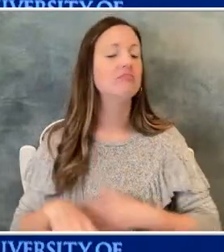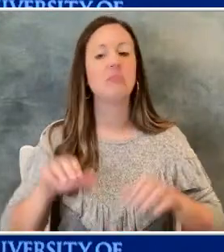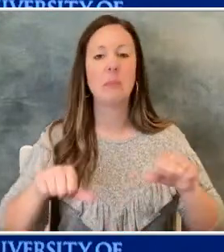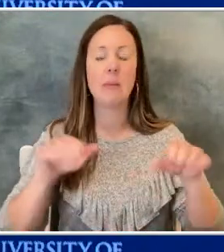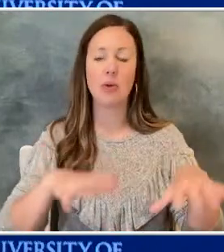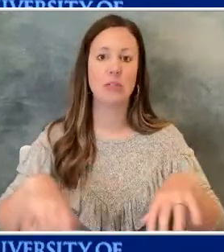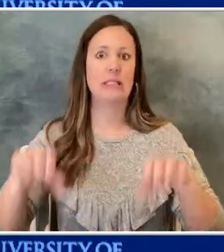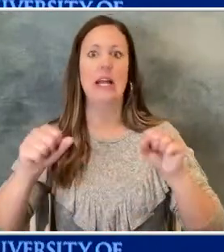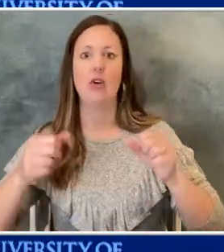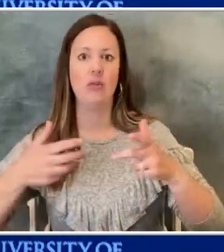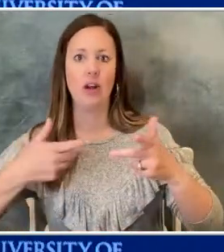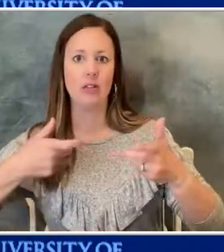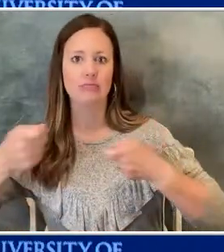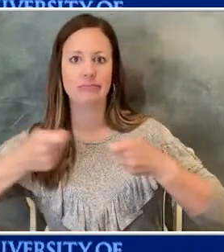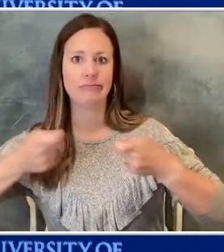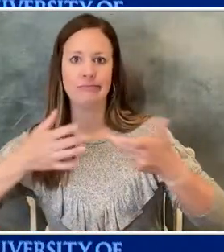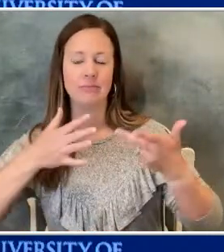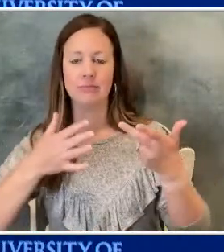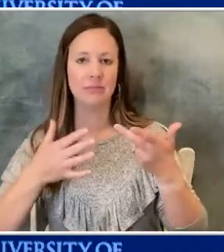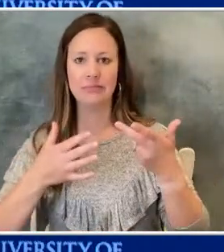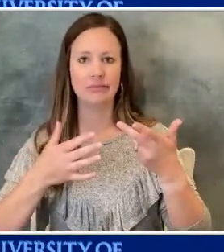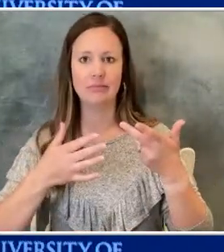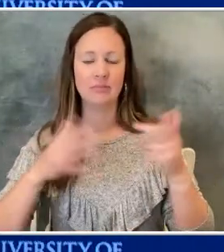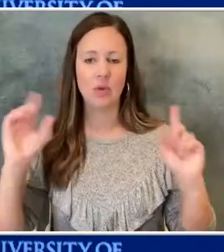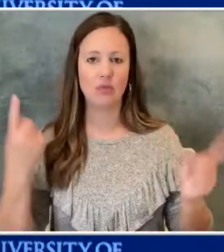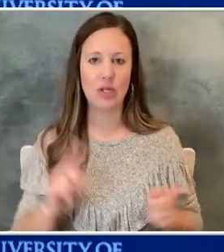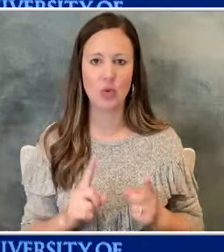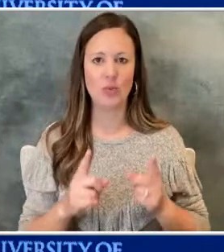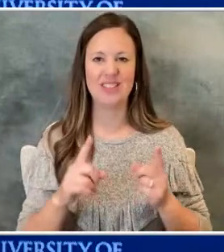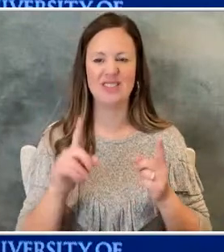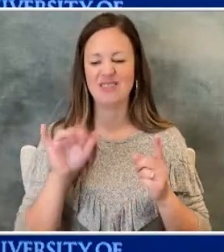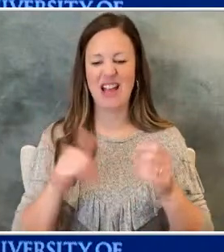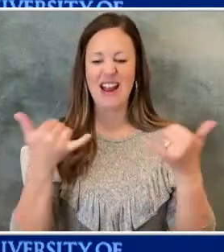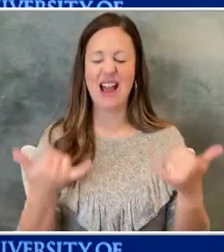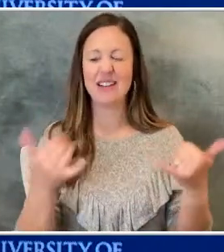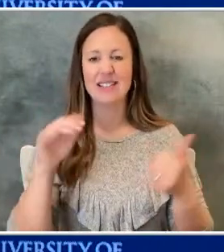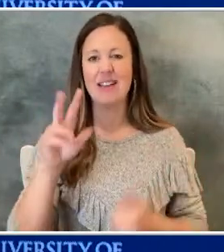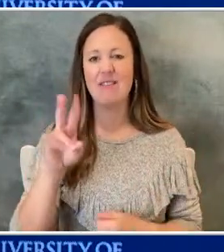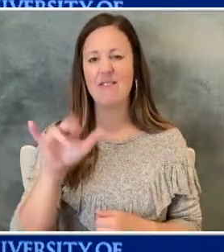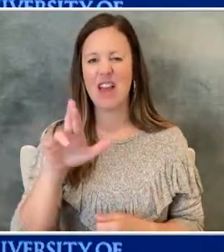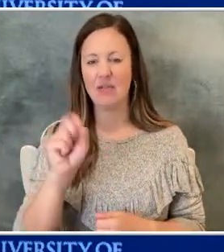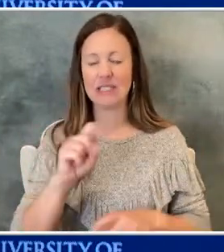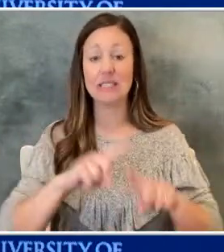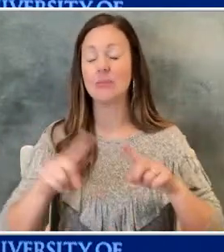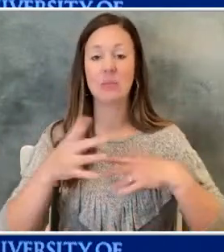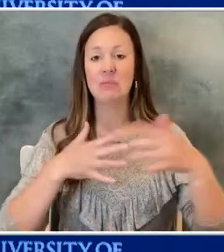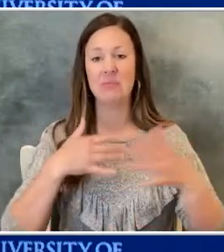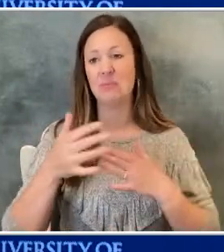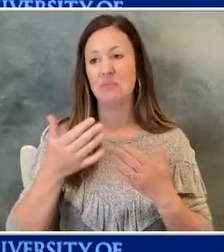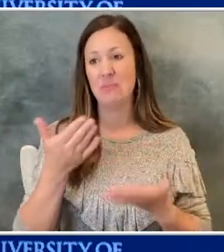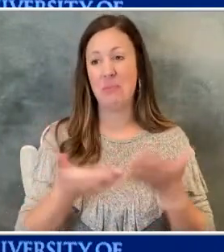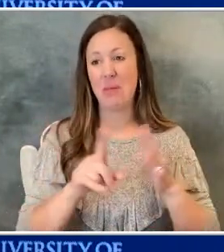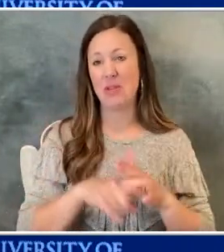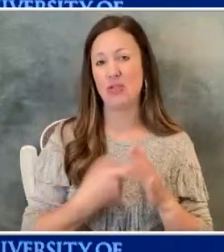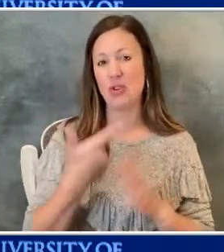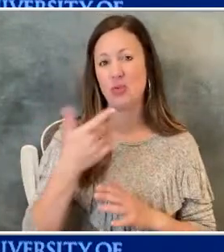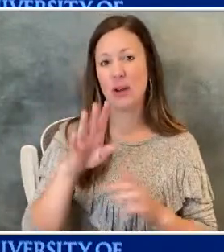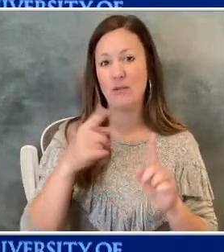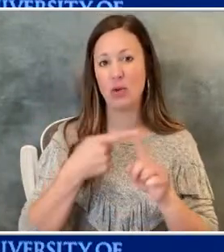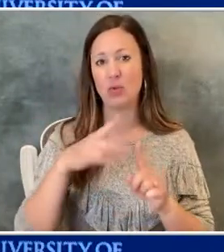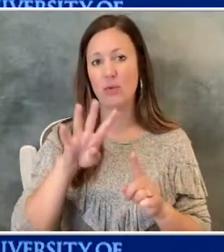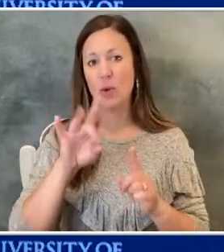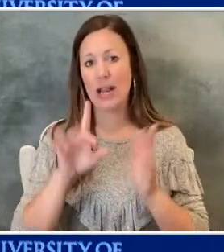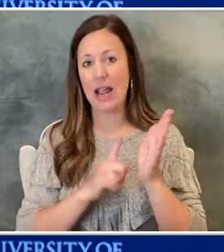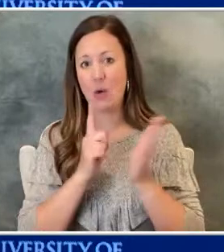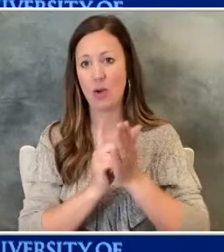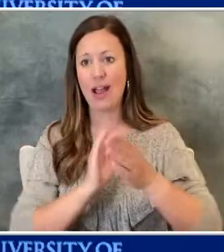active viral replication that's going on. But I would say, at least starting maybe 24, 48 hours after you